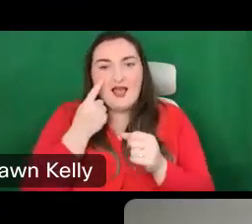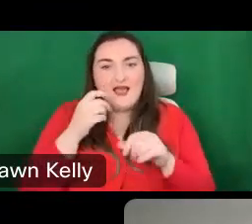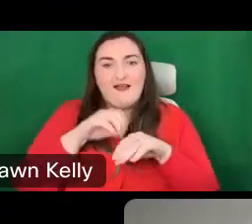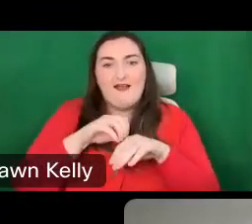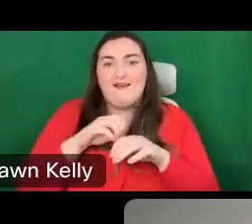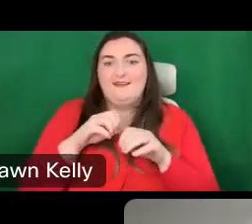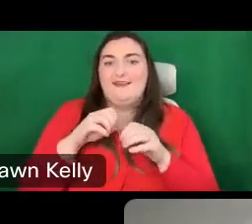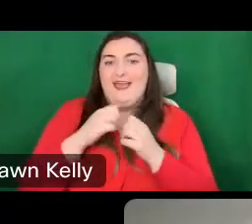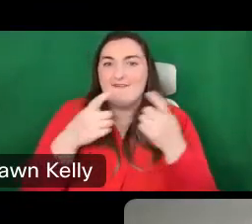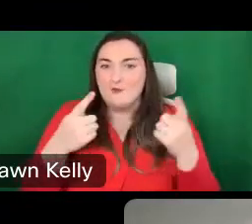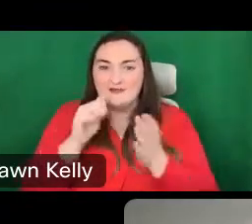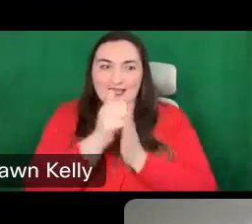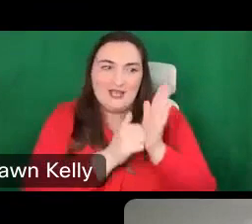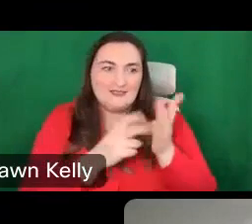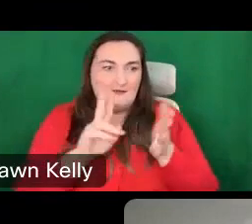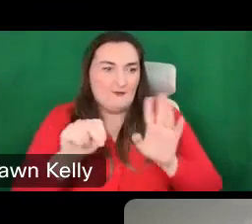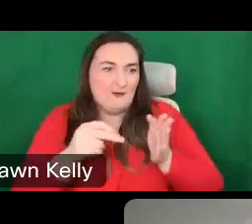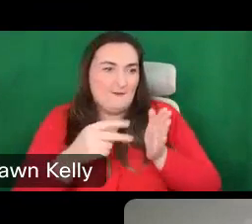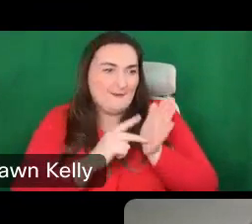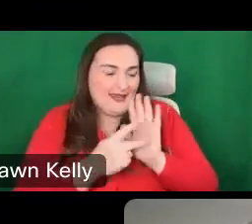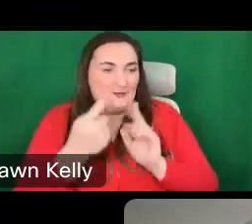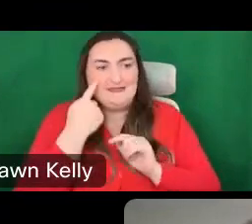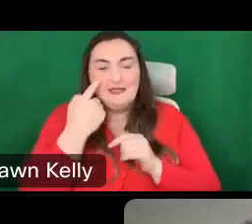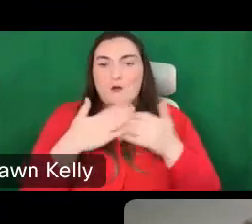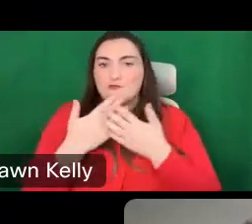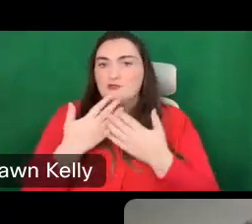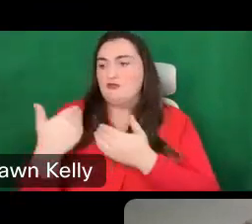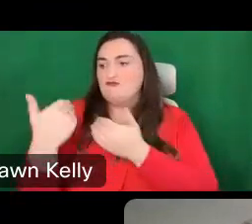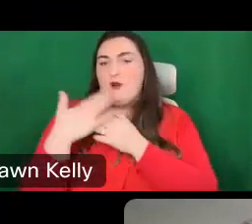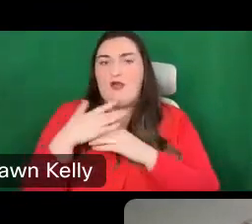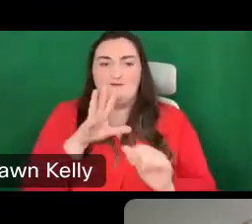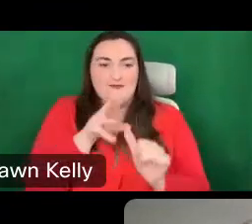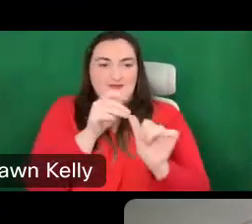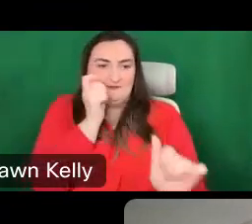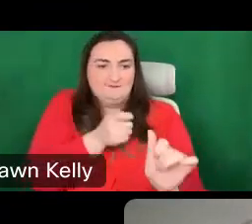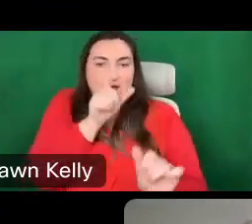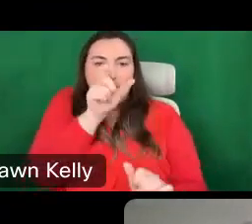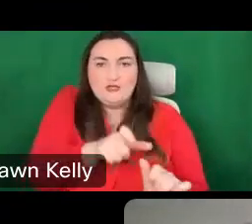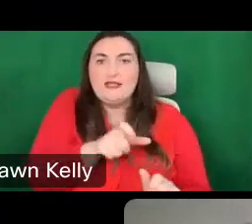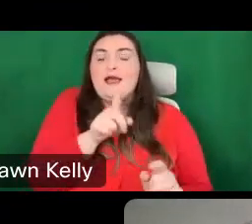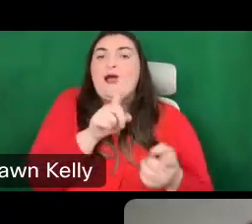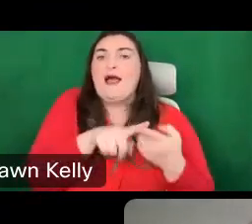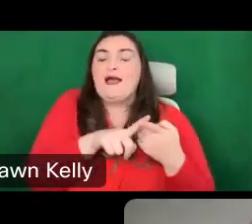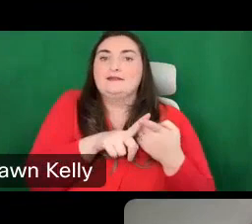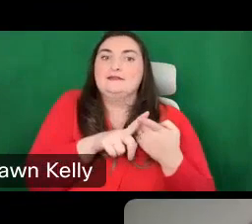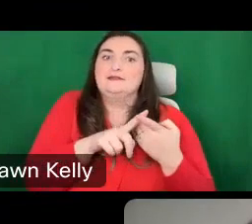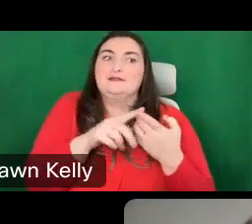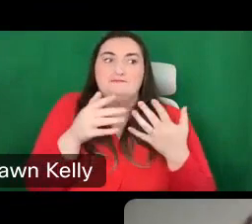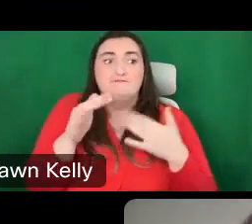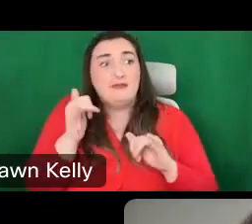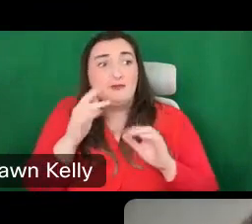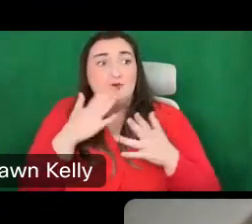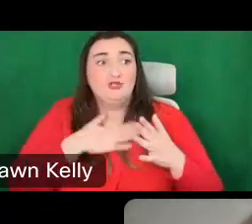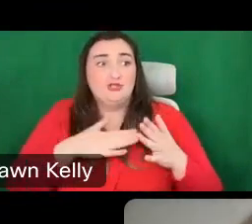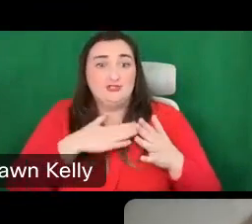planning can look at, the role of the designated person, of the clinical leads and all of that. So maybe we're just striking while